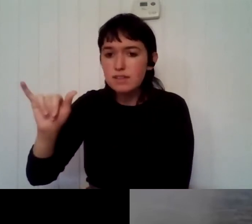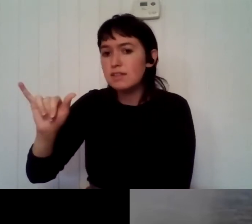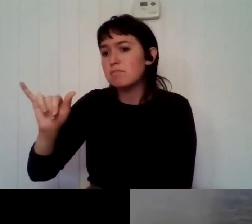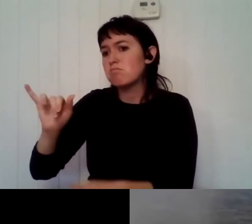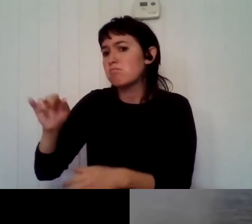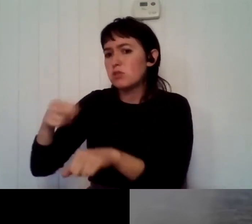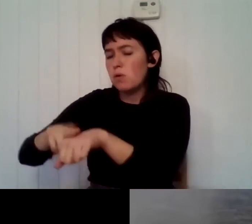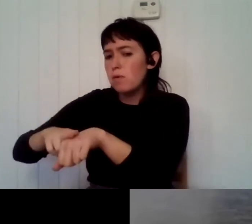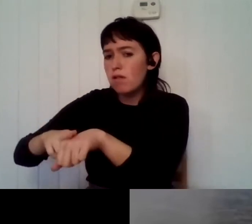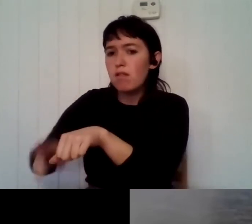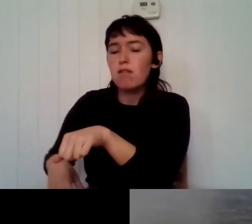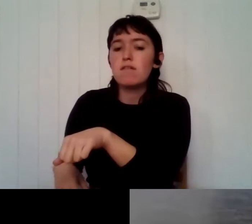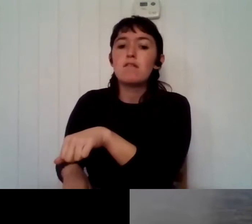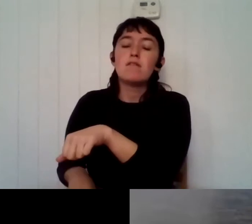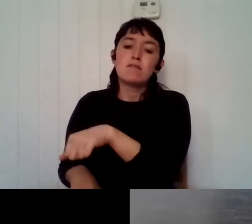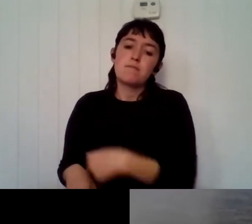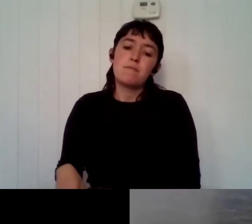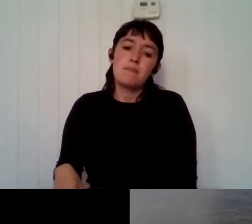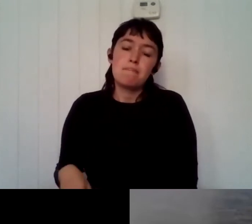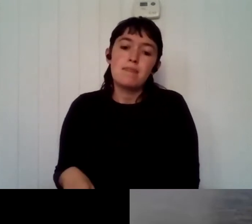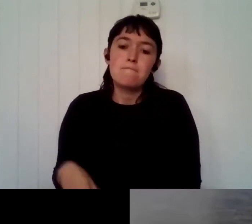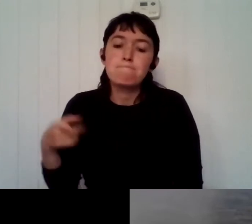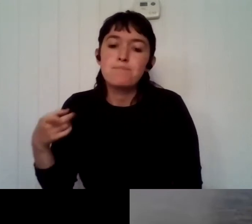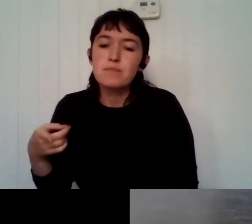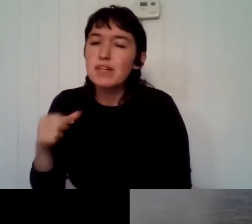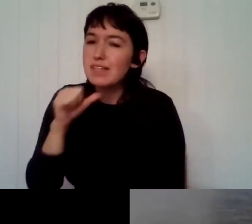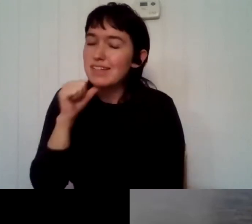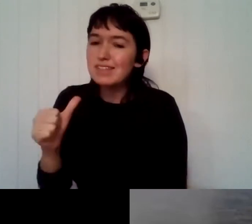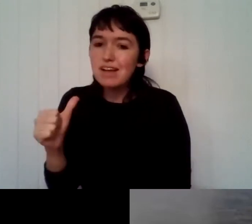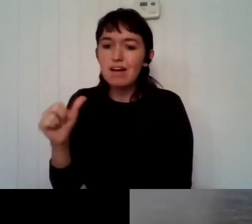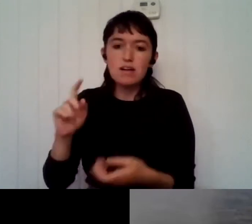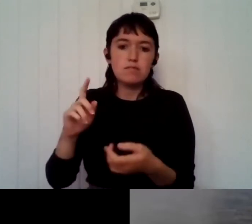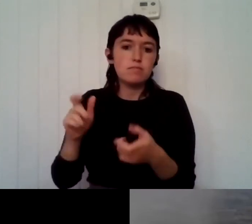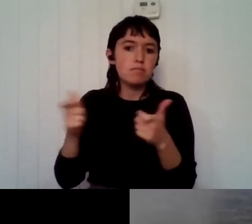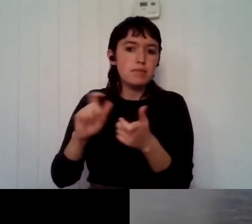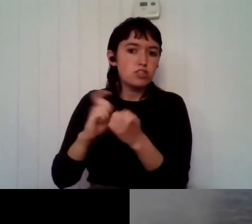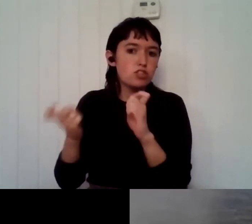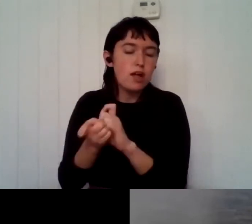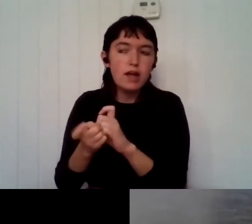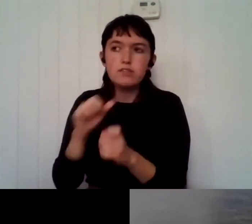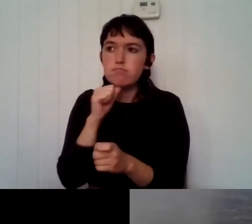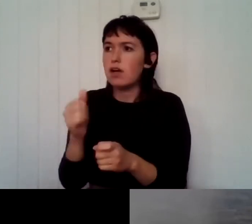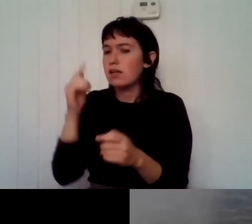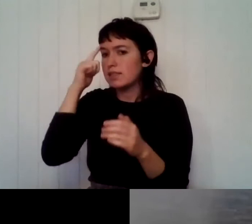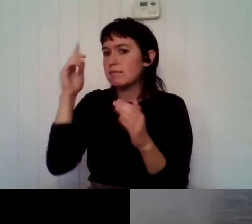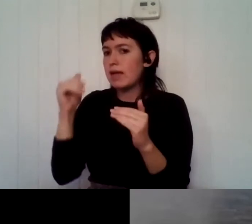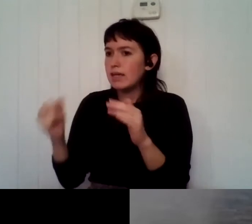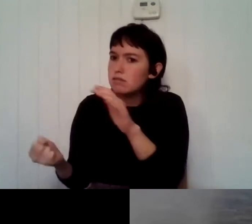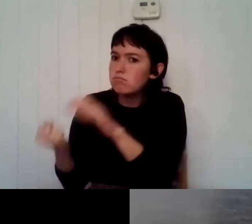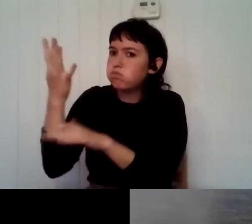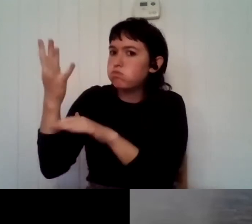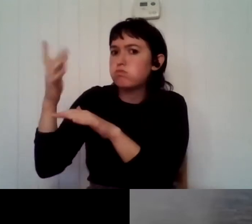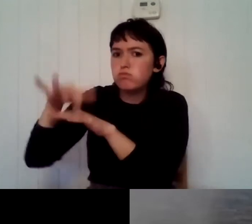activity inside, but it's not enhanced activity. So we're not expecting the following weeks an eruption. So